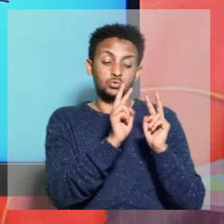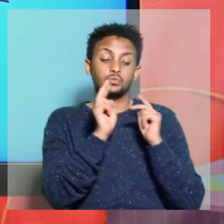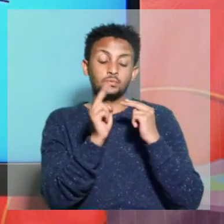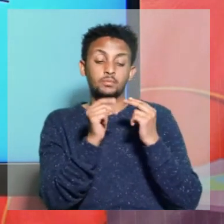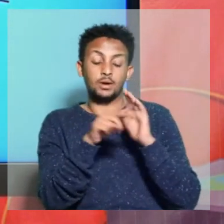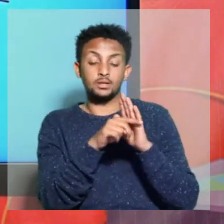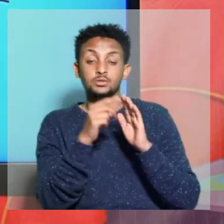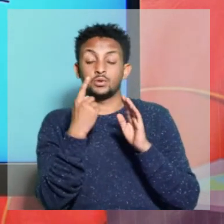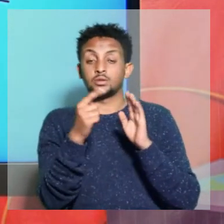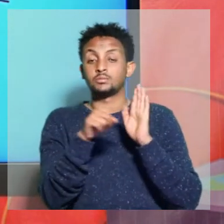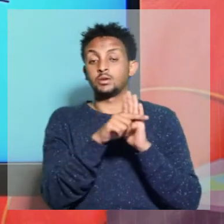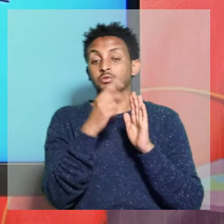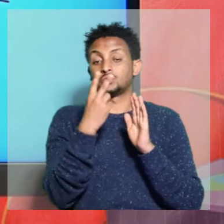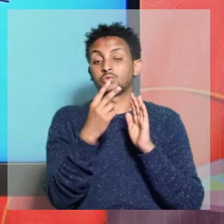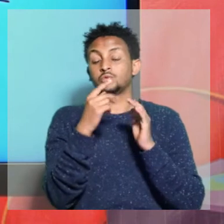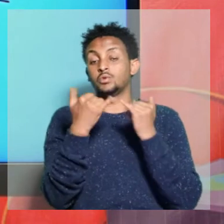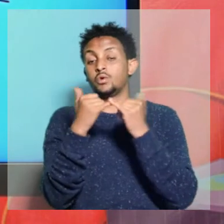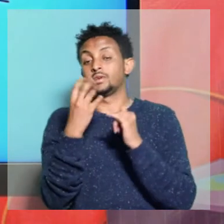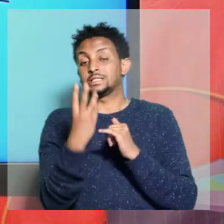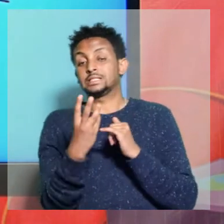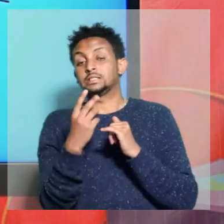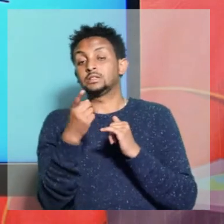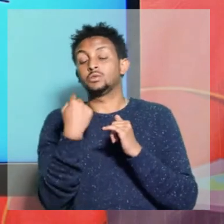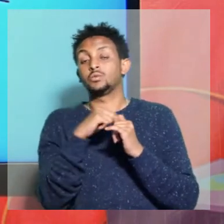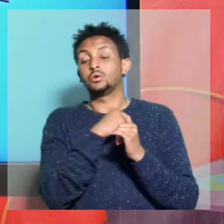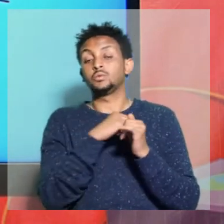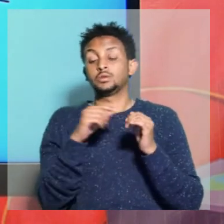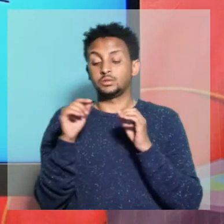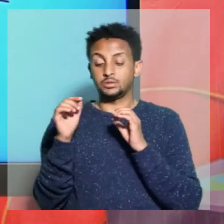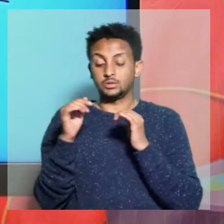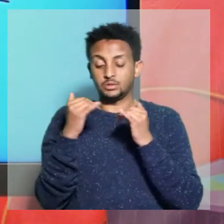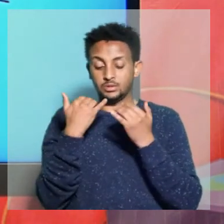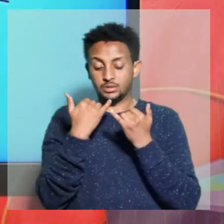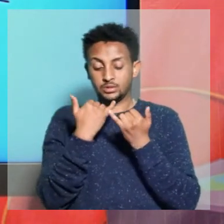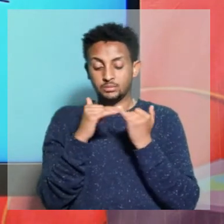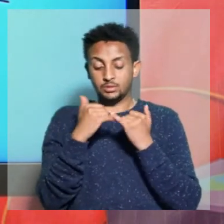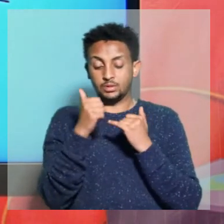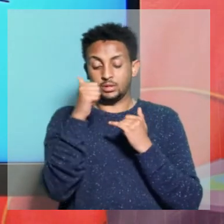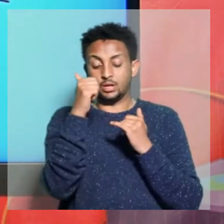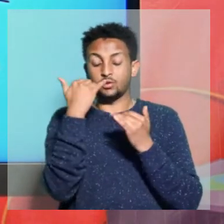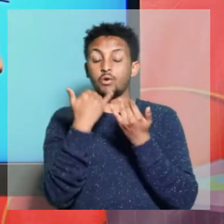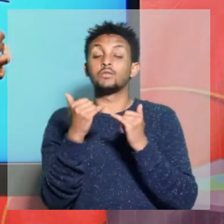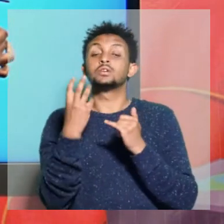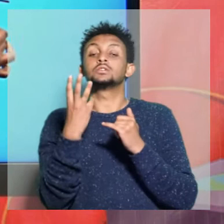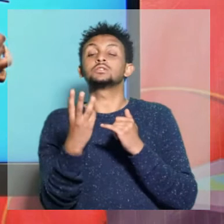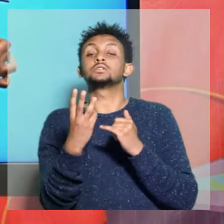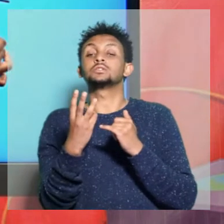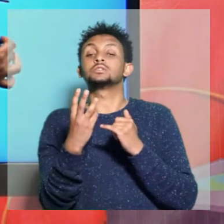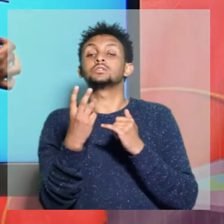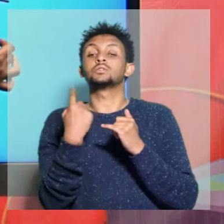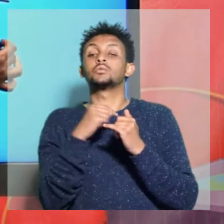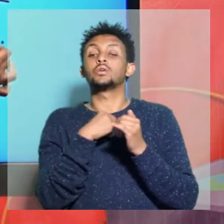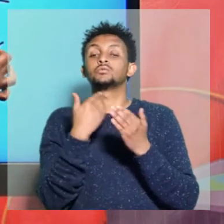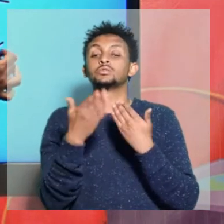minus 1 minus 2 over 6. When you subtract this, gives you 10 over 6. And when you simplify this,